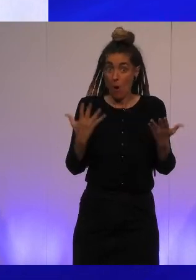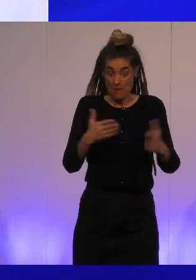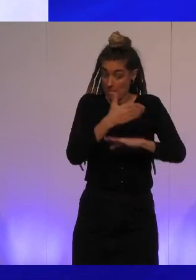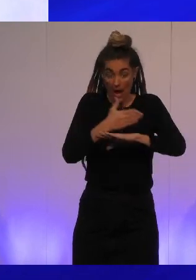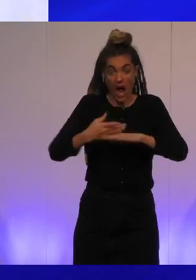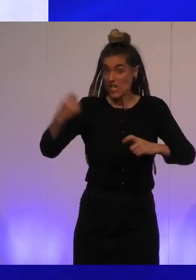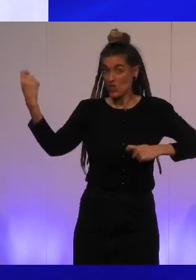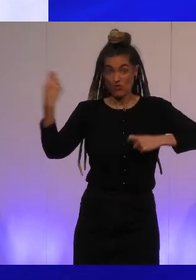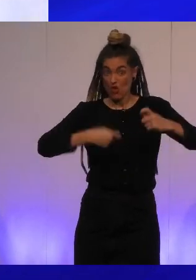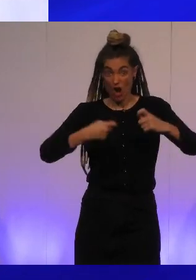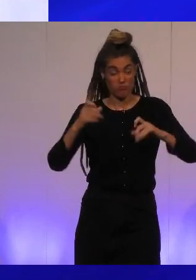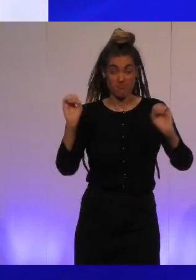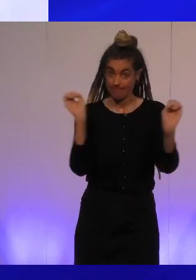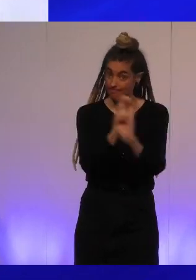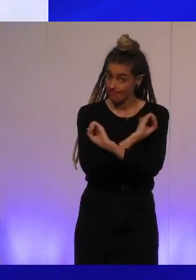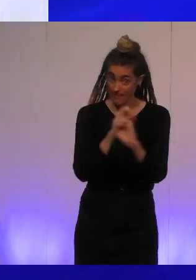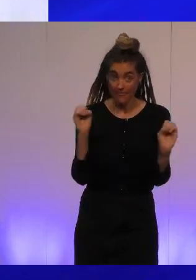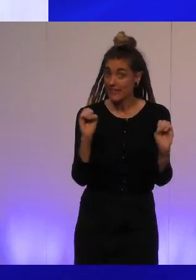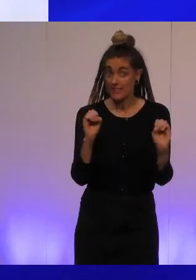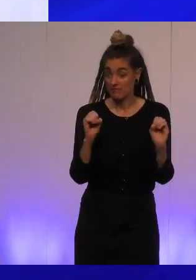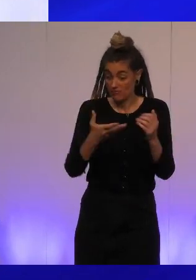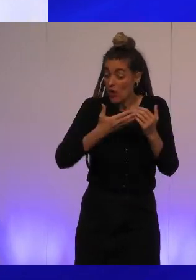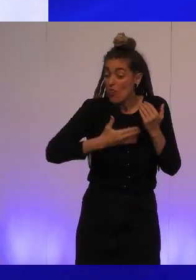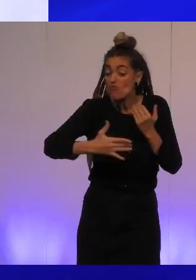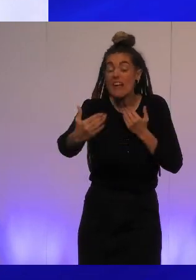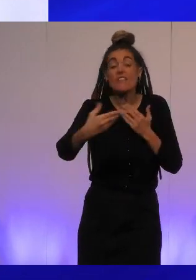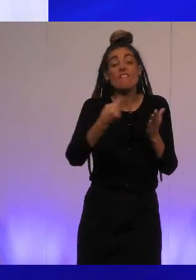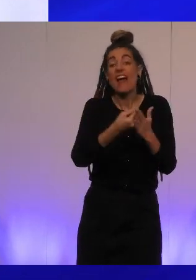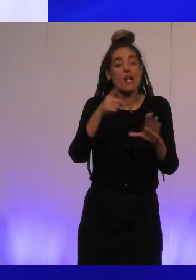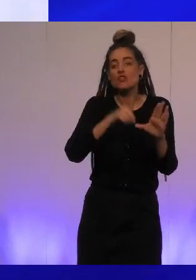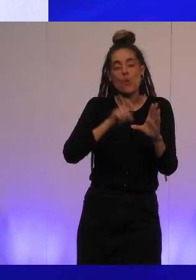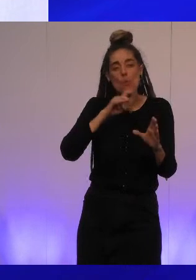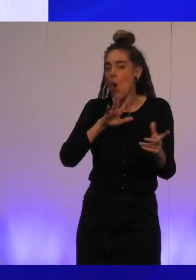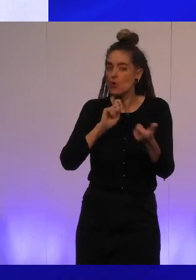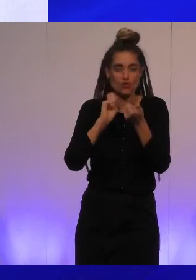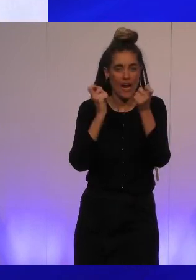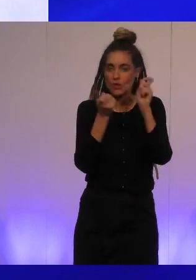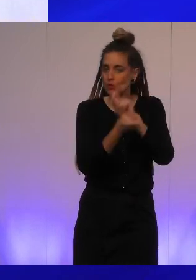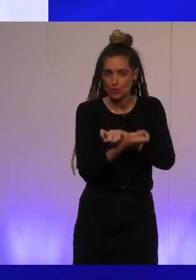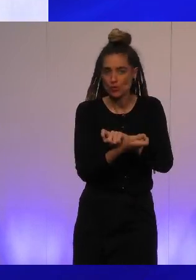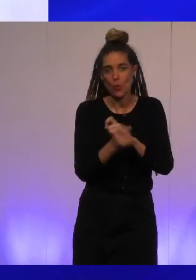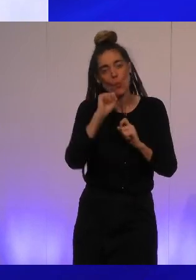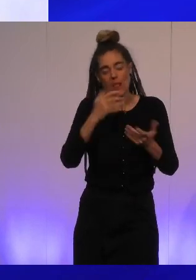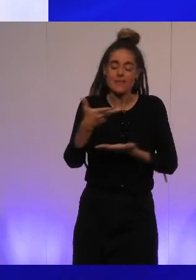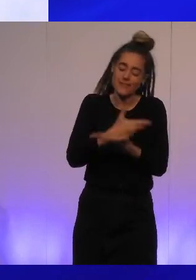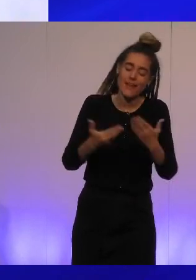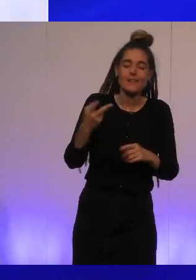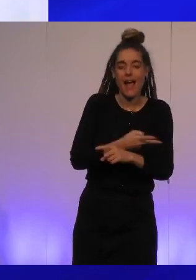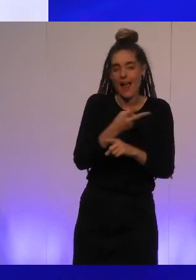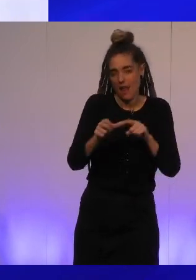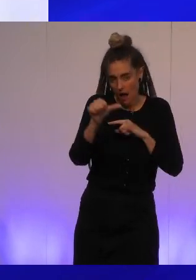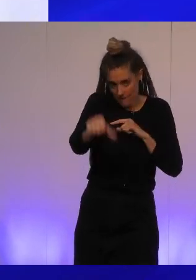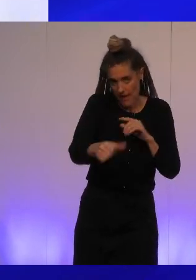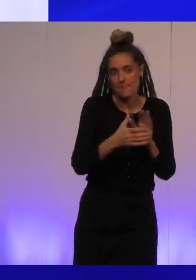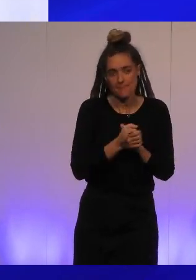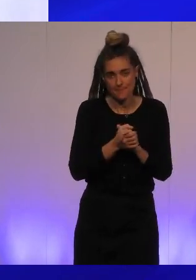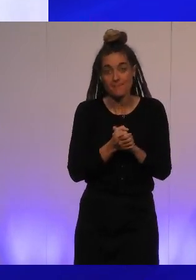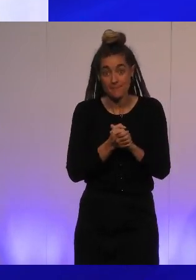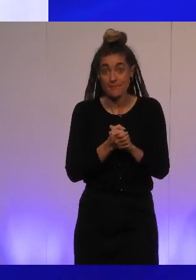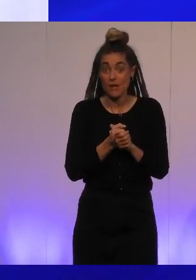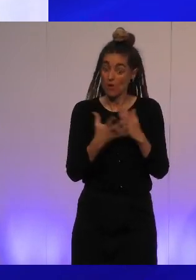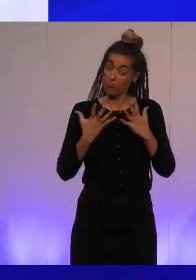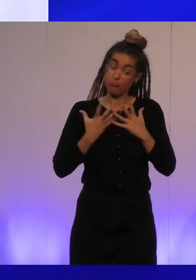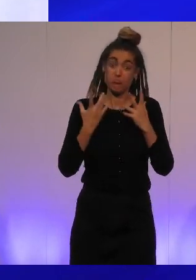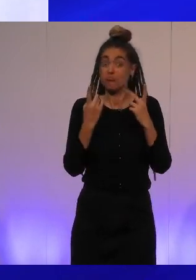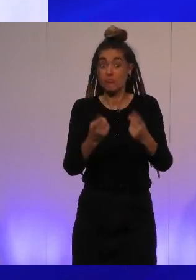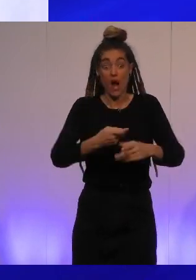not likely to change that for the rest of this financial year, and discussion to be had again at board. Thereafter. Yeah, so you can spend your car parking